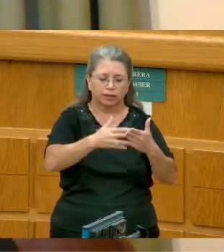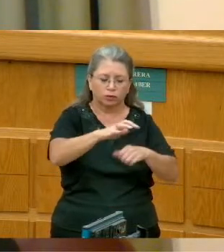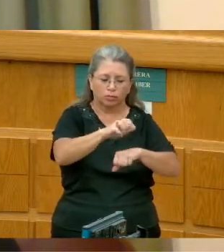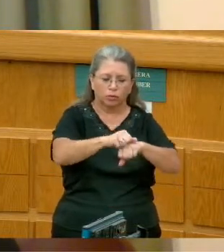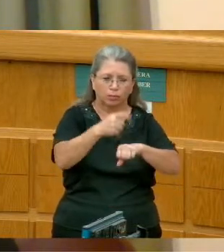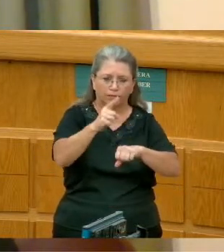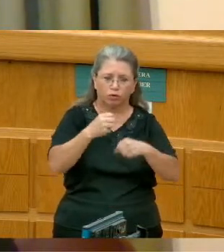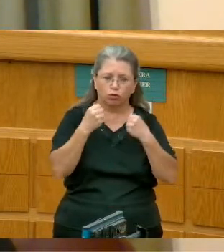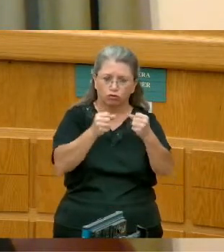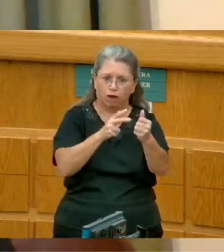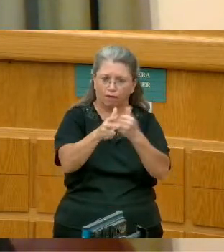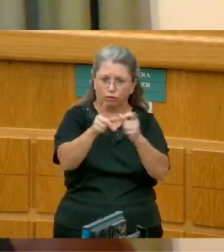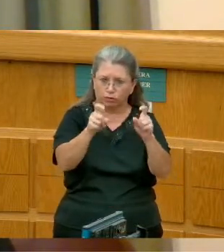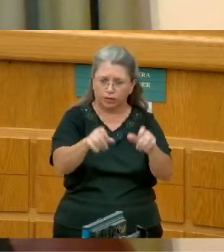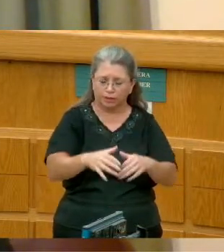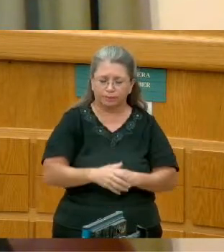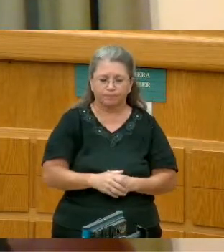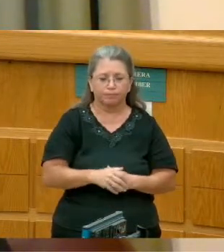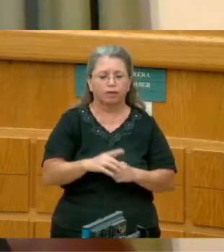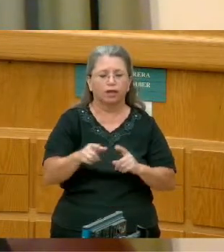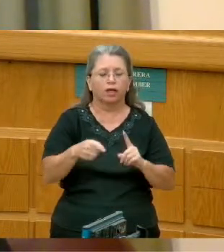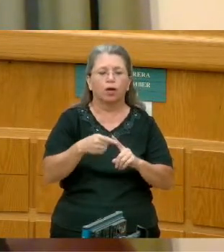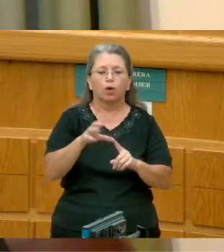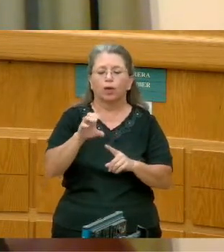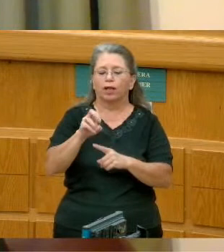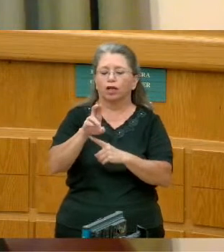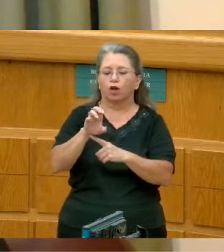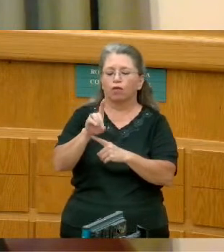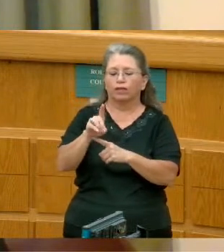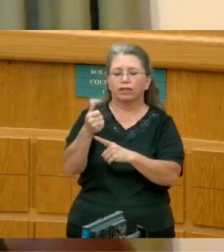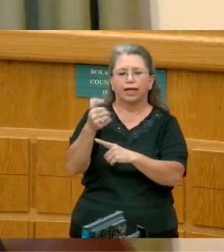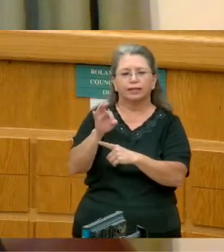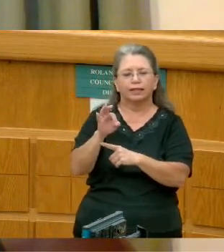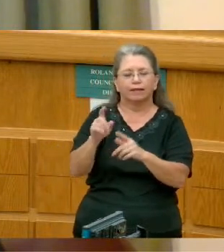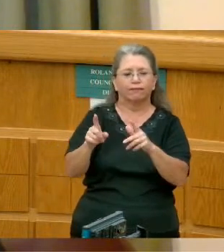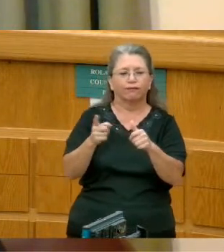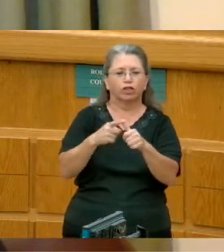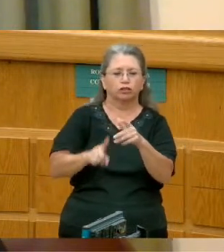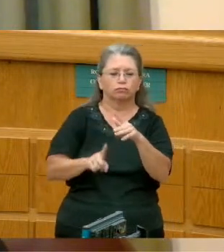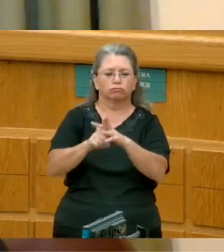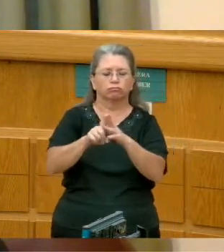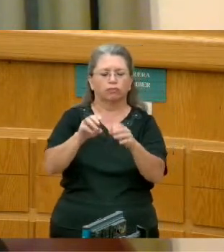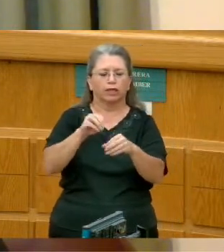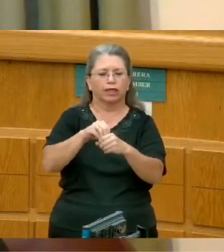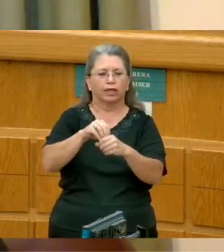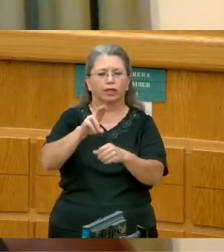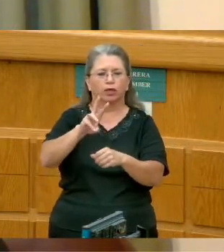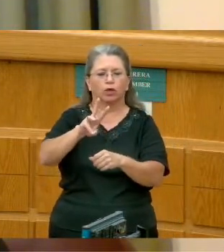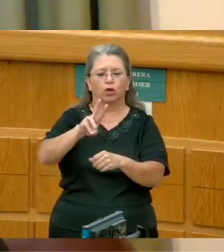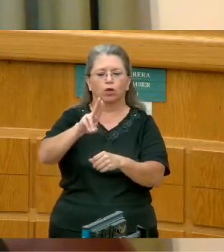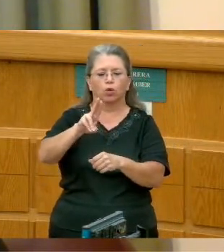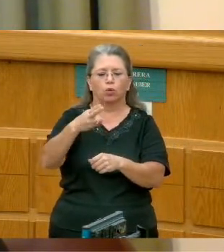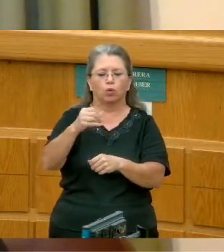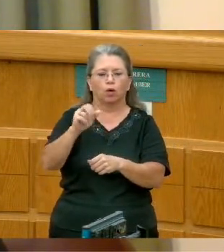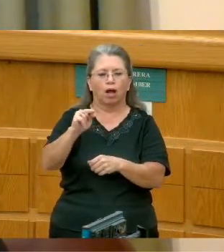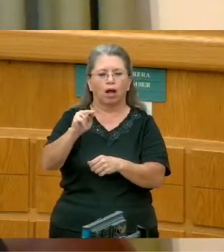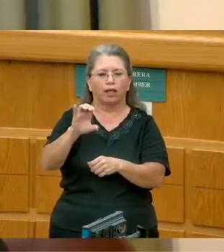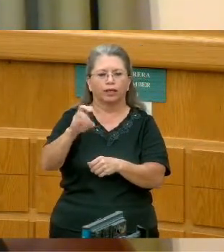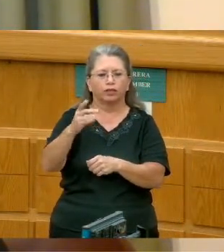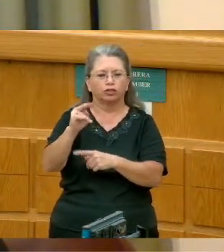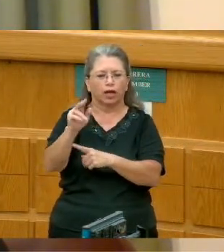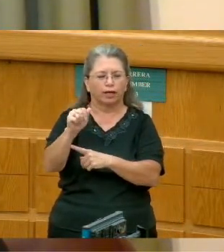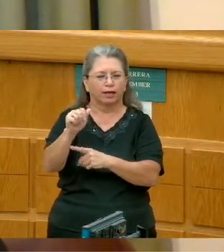When COVID-19 first emerged in Wuhan, China in December, it was a virus that was thousands of